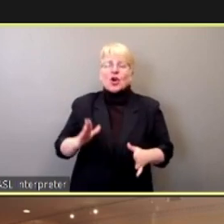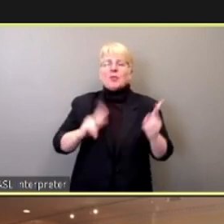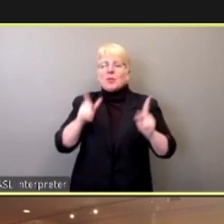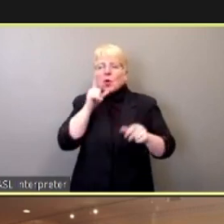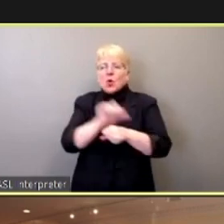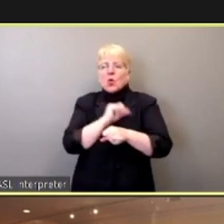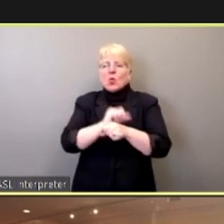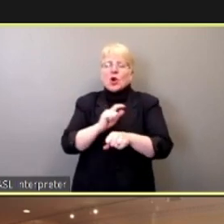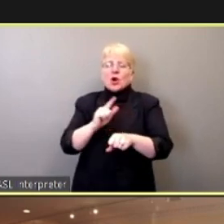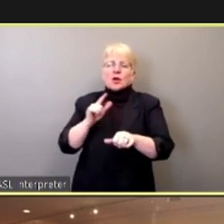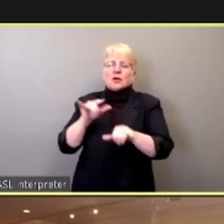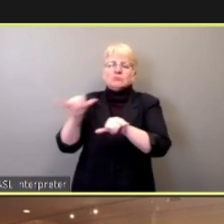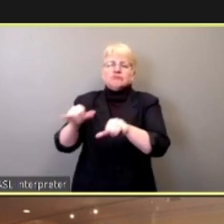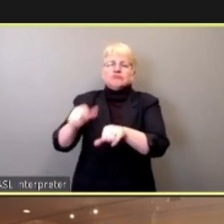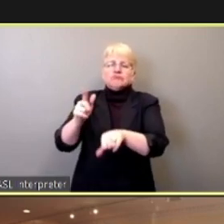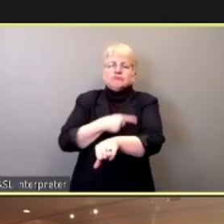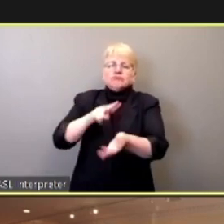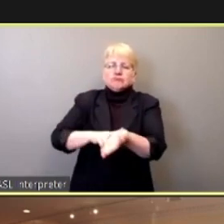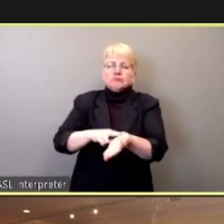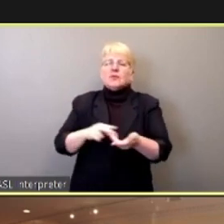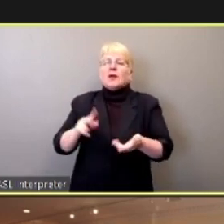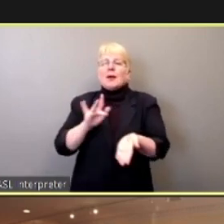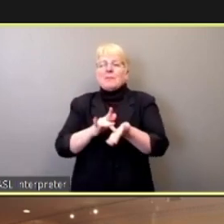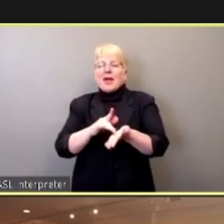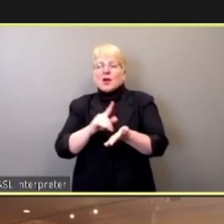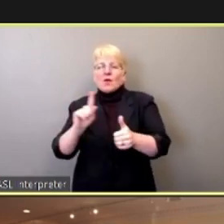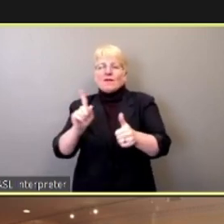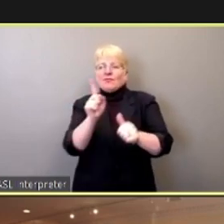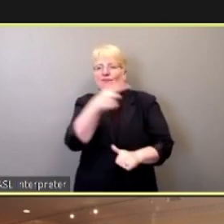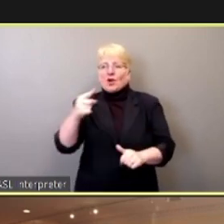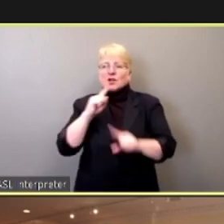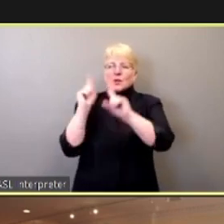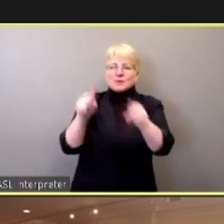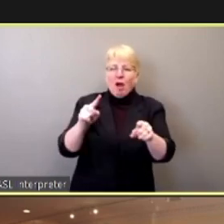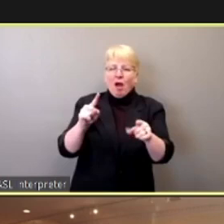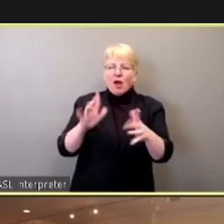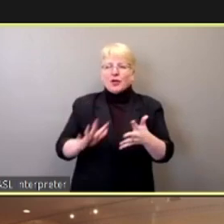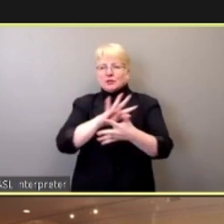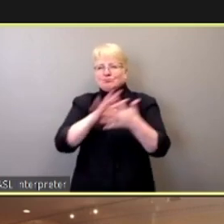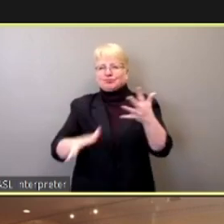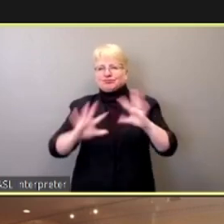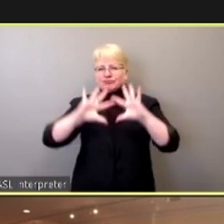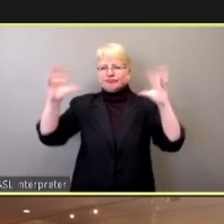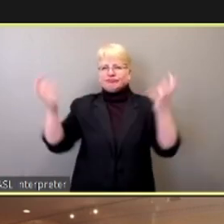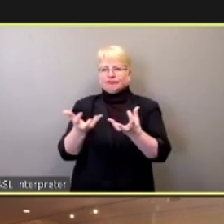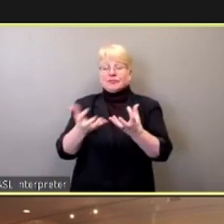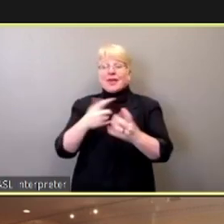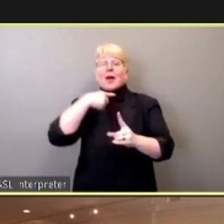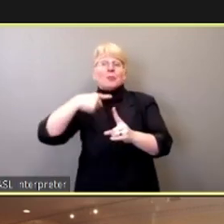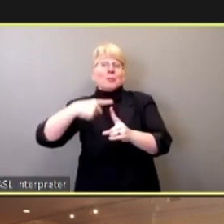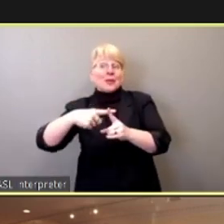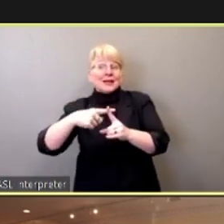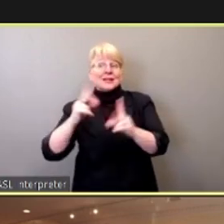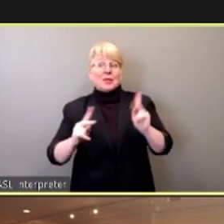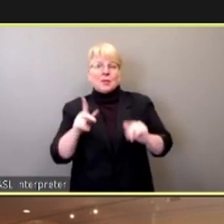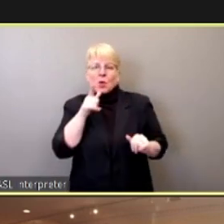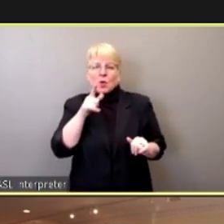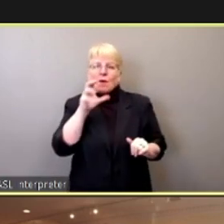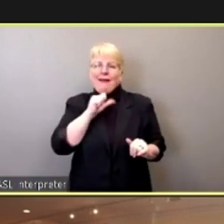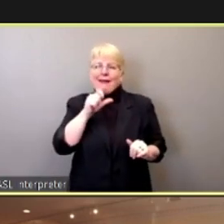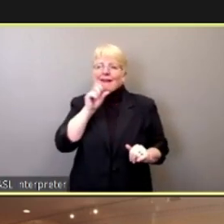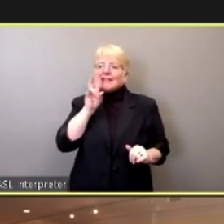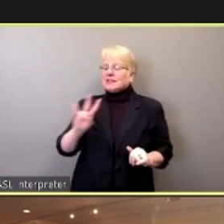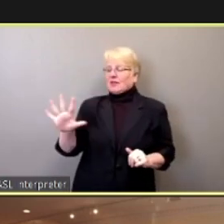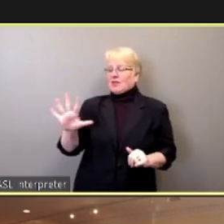care facilities, medical first responders. And once we get through these folks, as well as persons who are 75 or